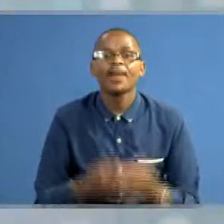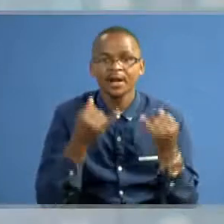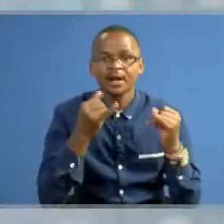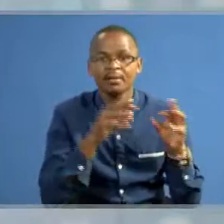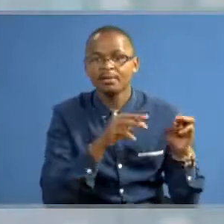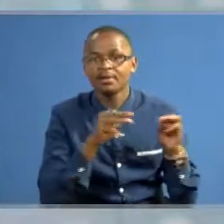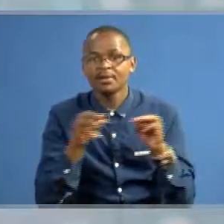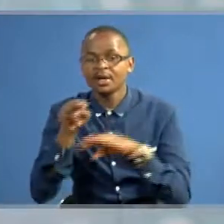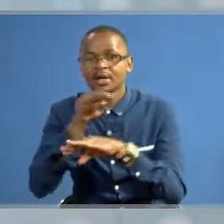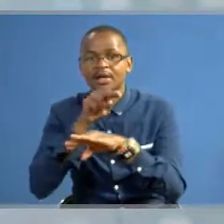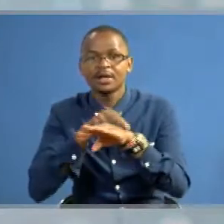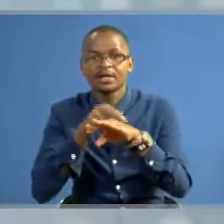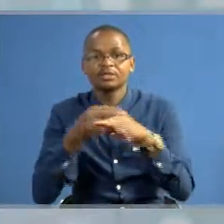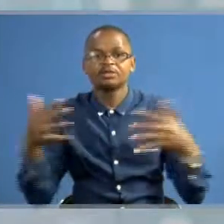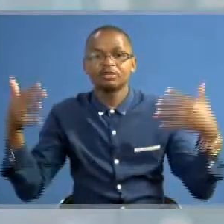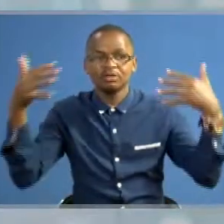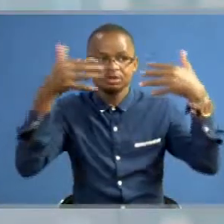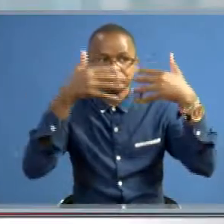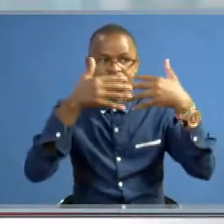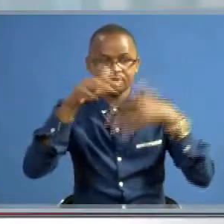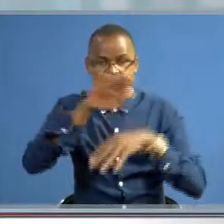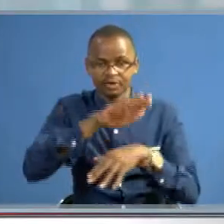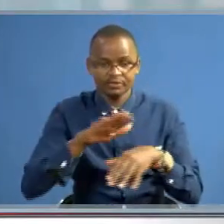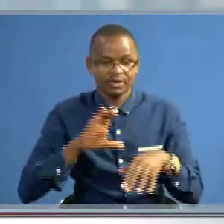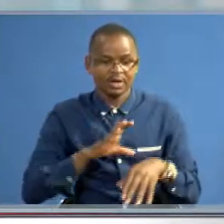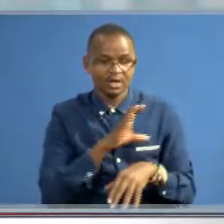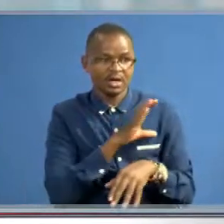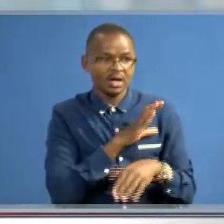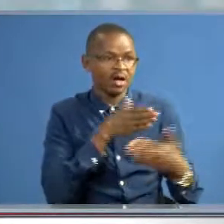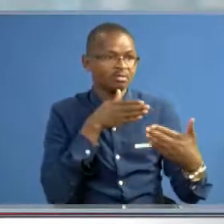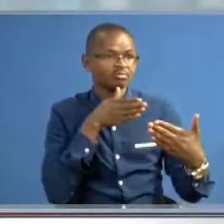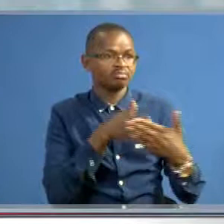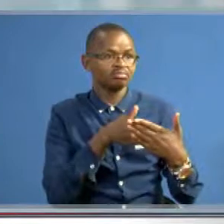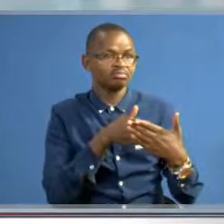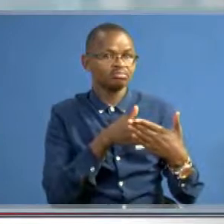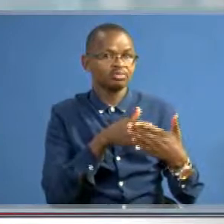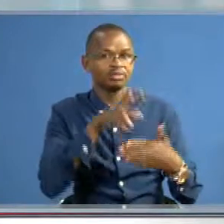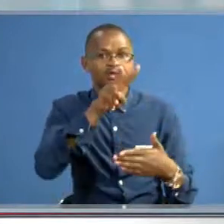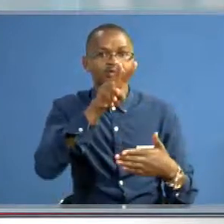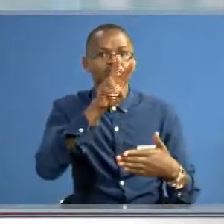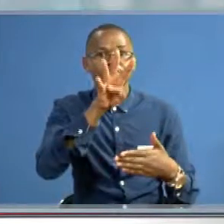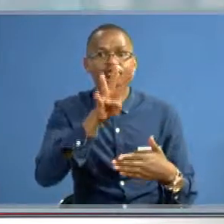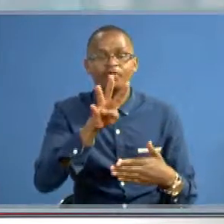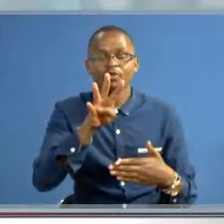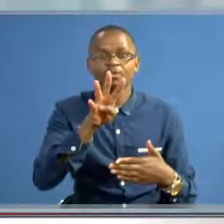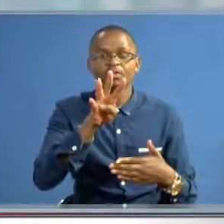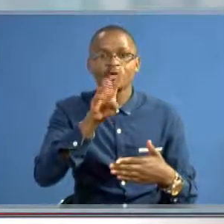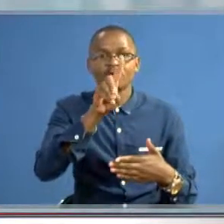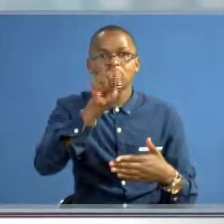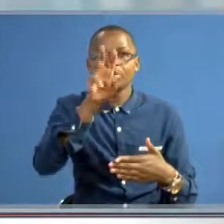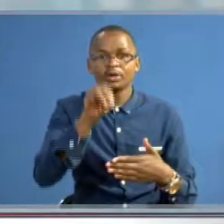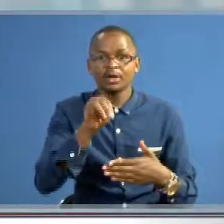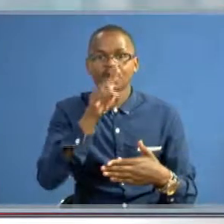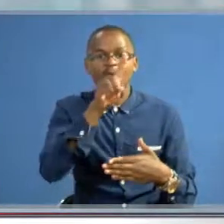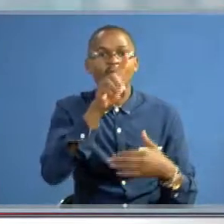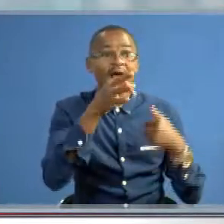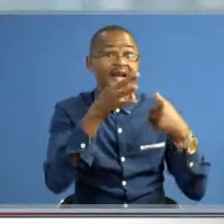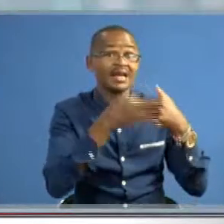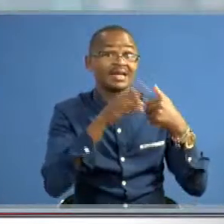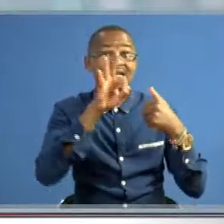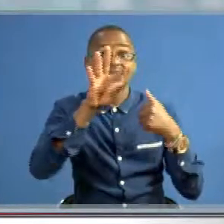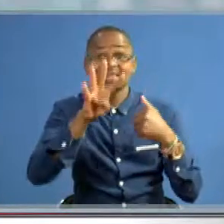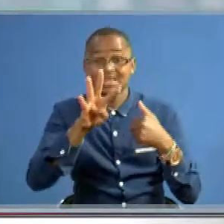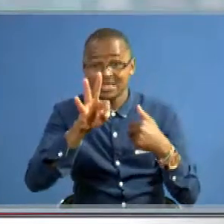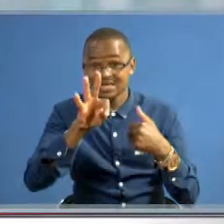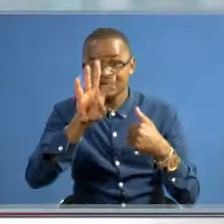Well, now moving on, National Assembly Environmental Committee has halted at least 24 dam projects worth 183